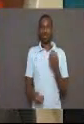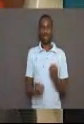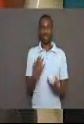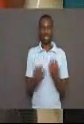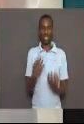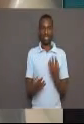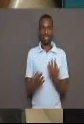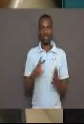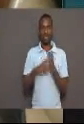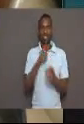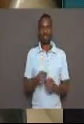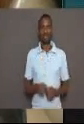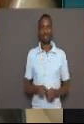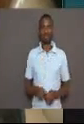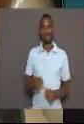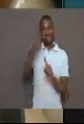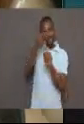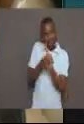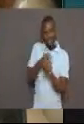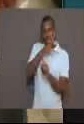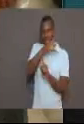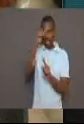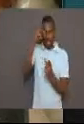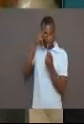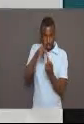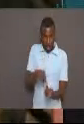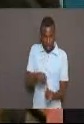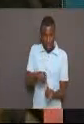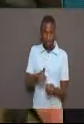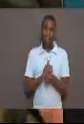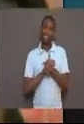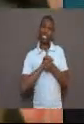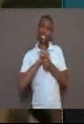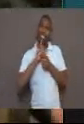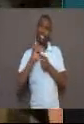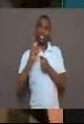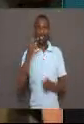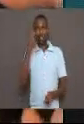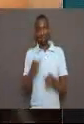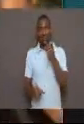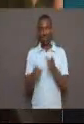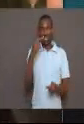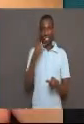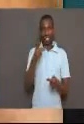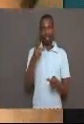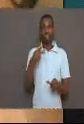The temperature and pressure have a direct proportional